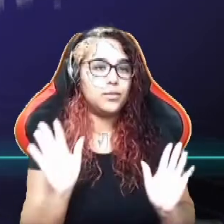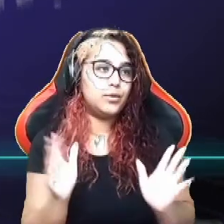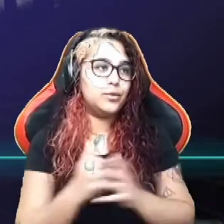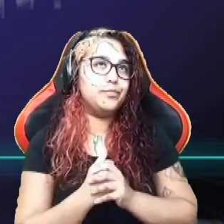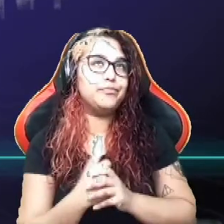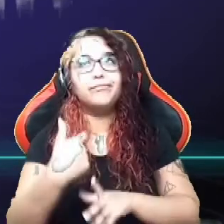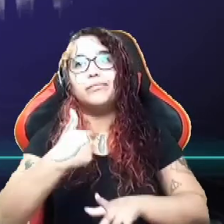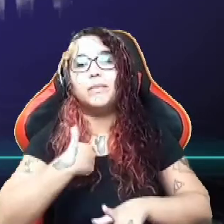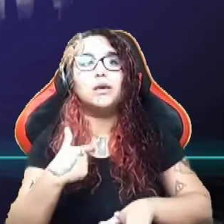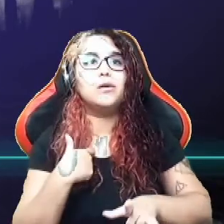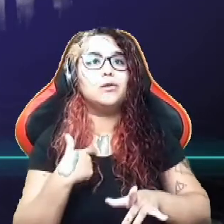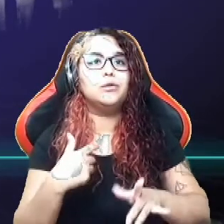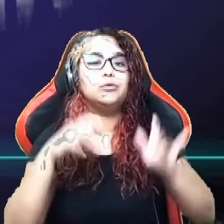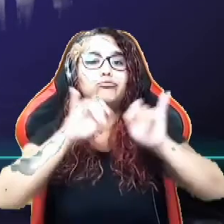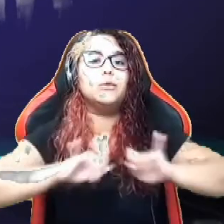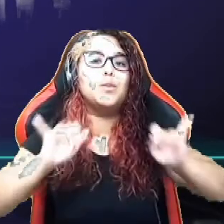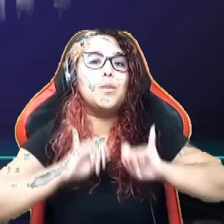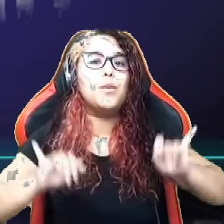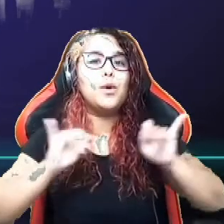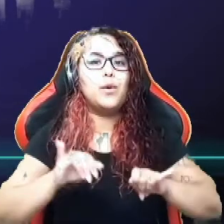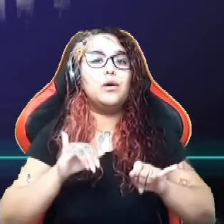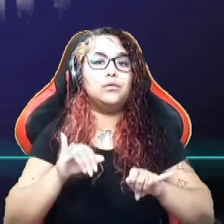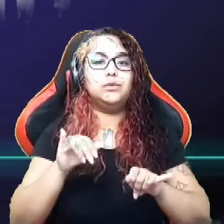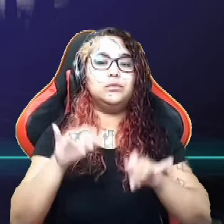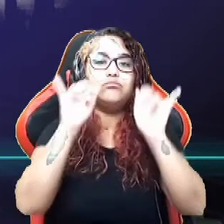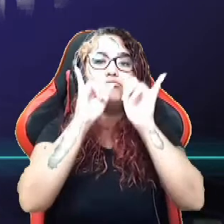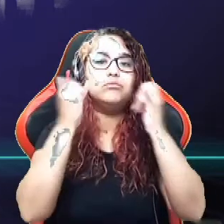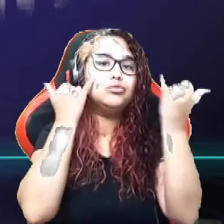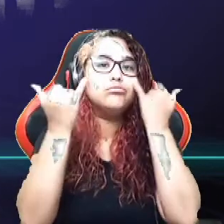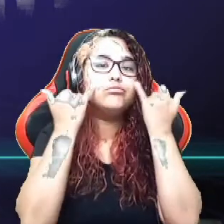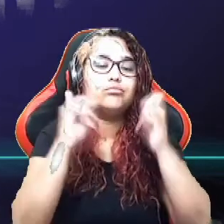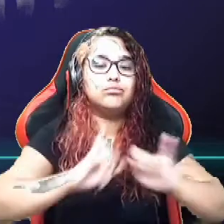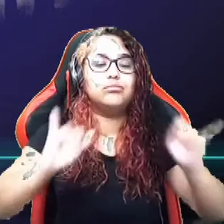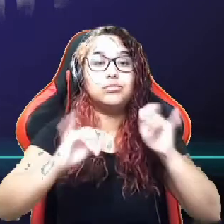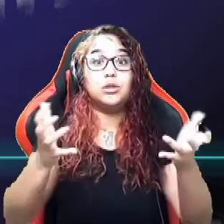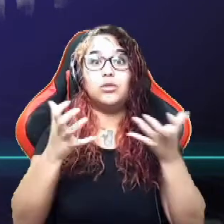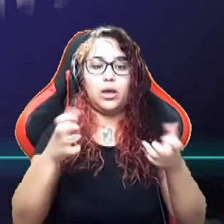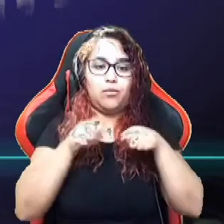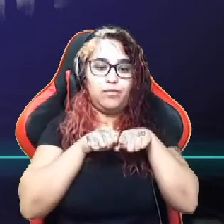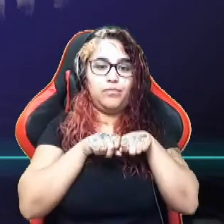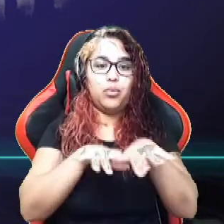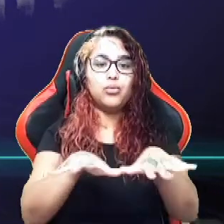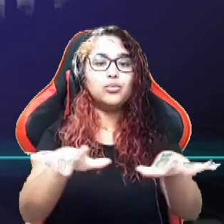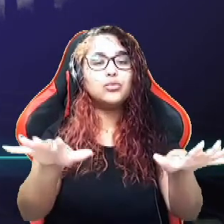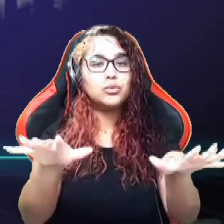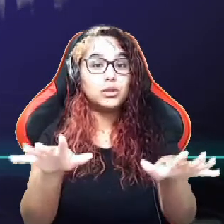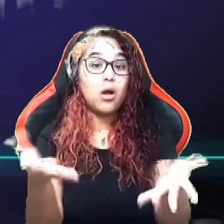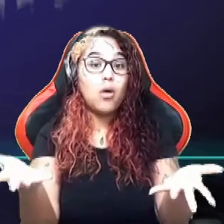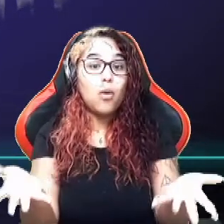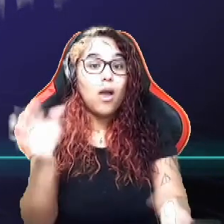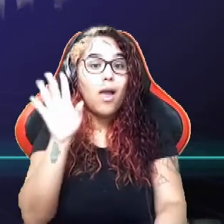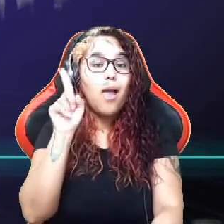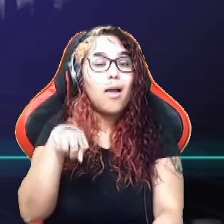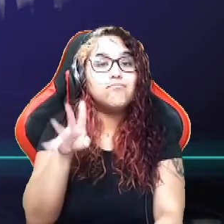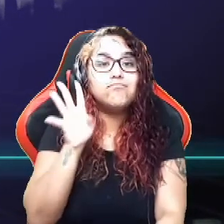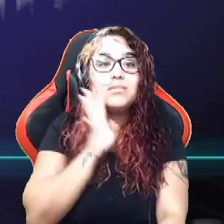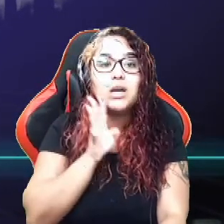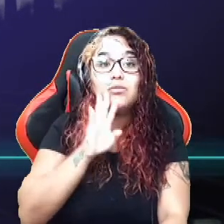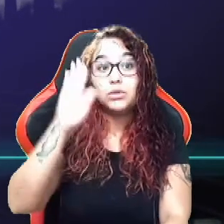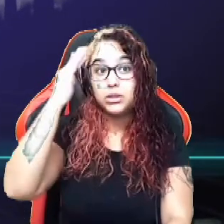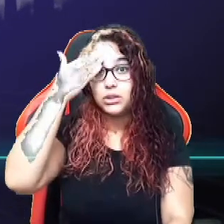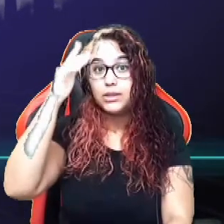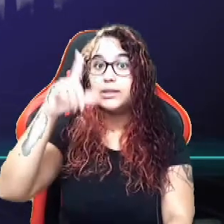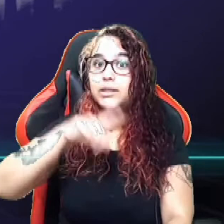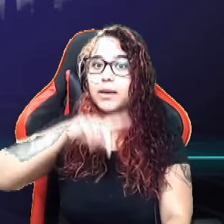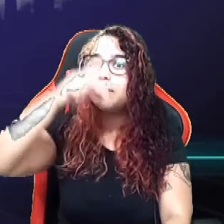create more general content, let's say I am from a news portal about gaming and I want to reach more